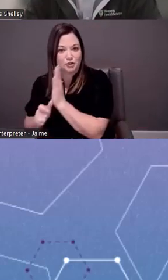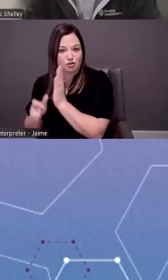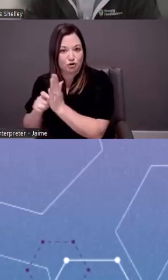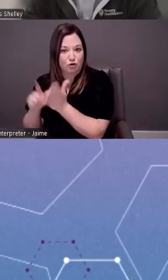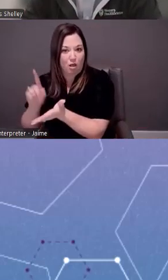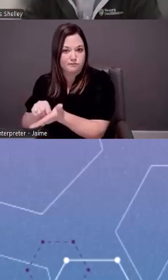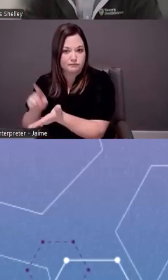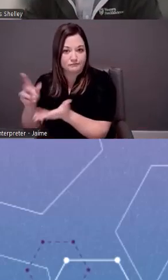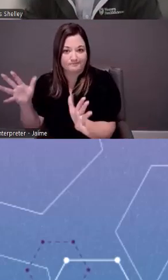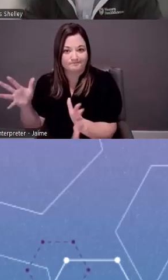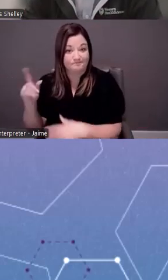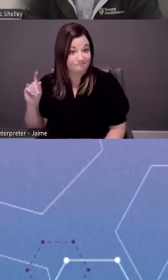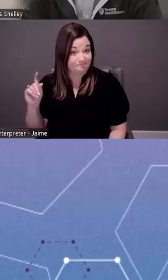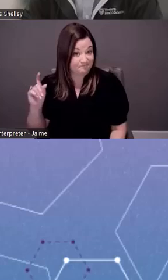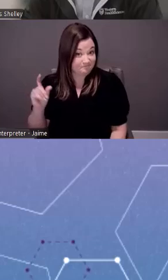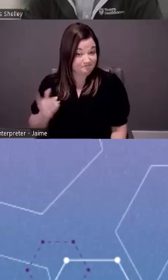published?